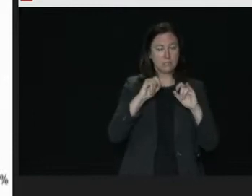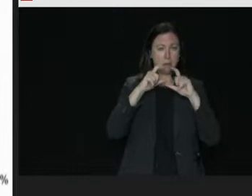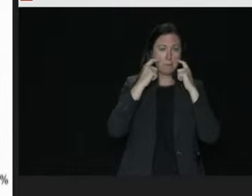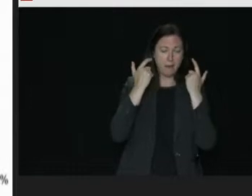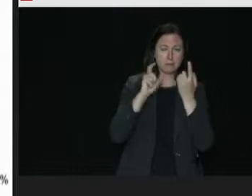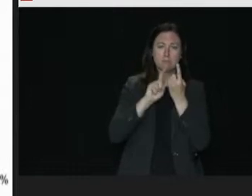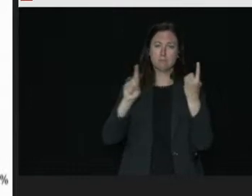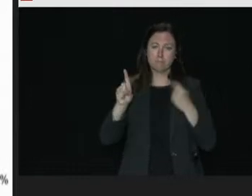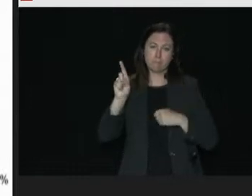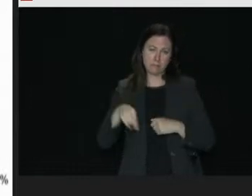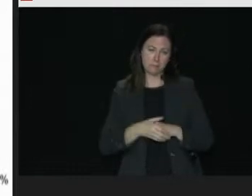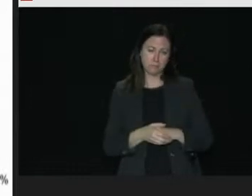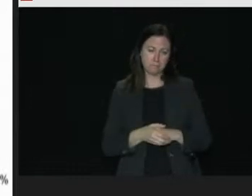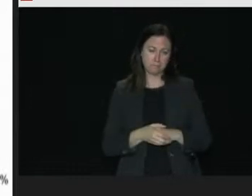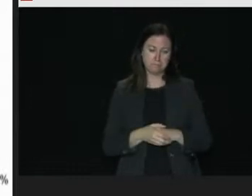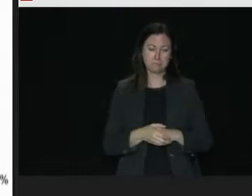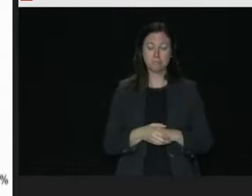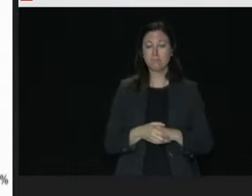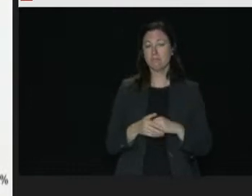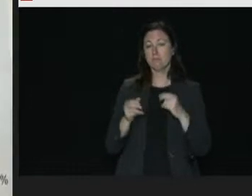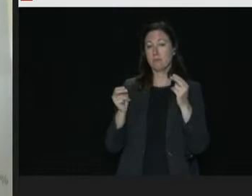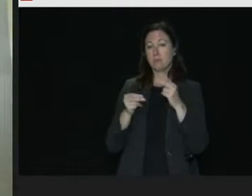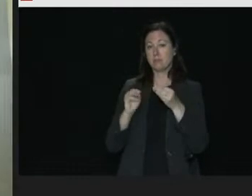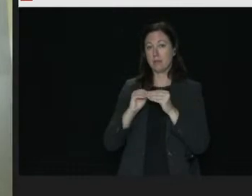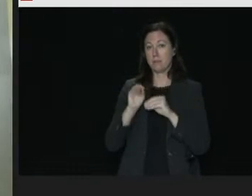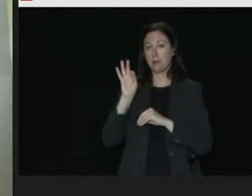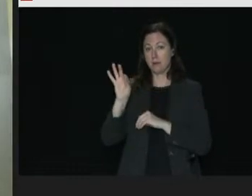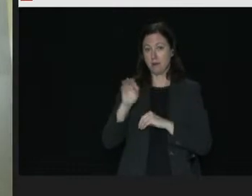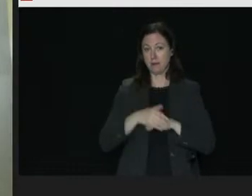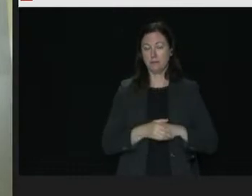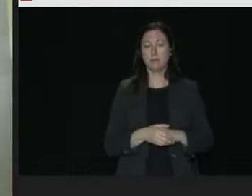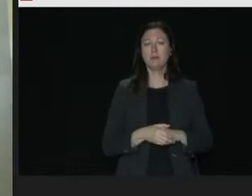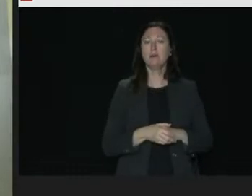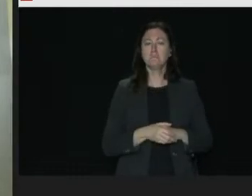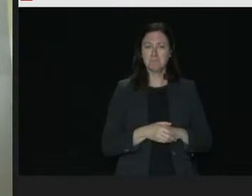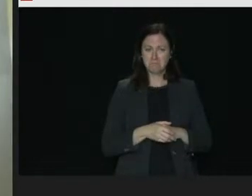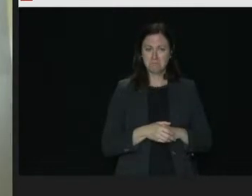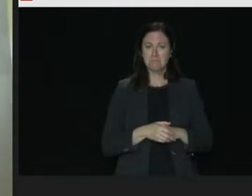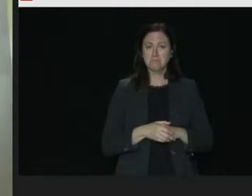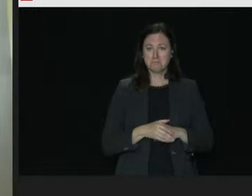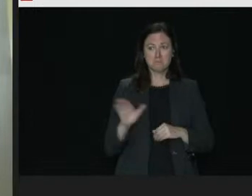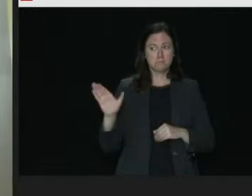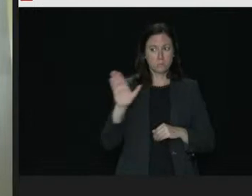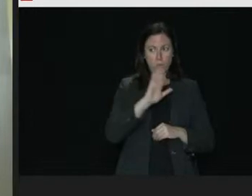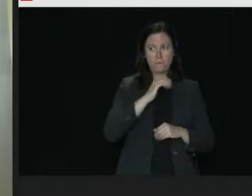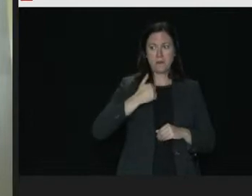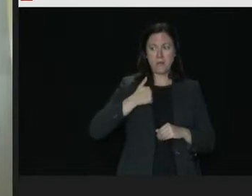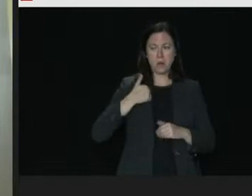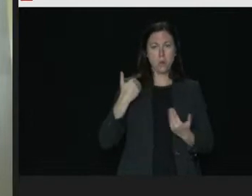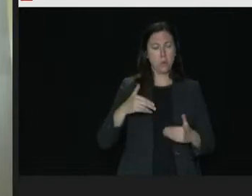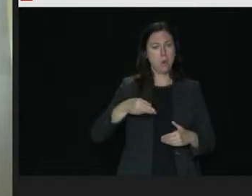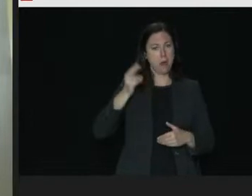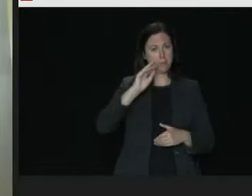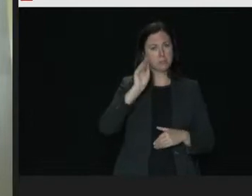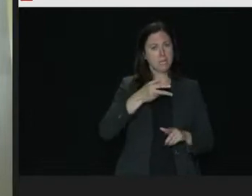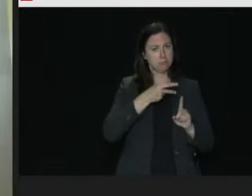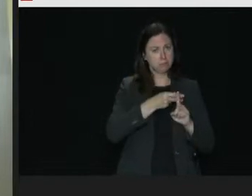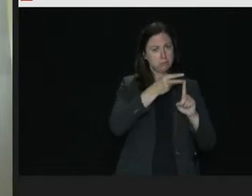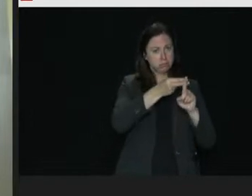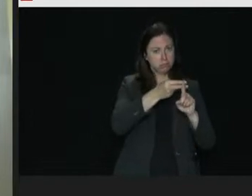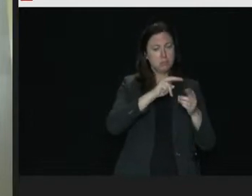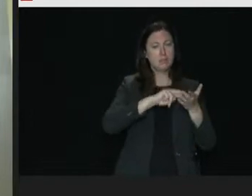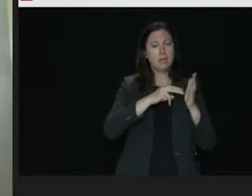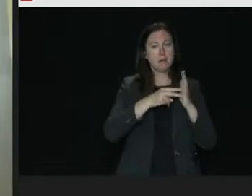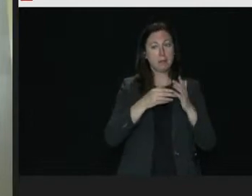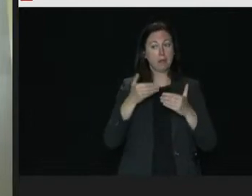Slide 9. With the level of vaccine coverage that we have achieved in Canada to date, we are much better protected